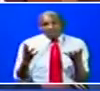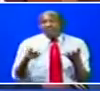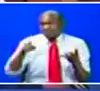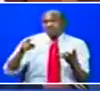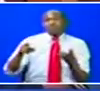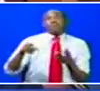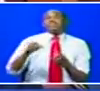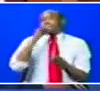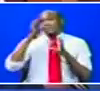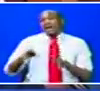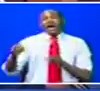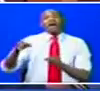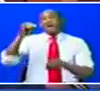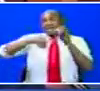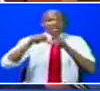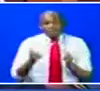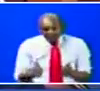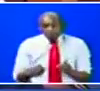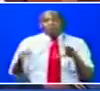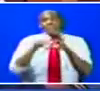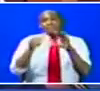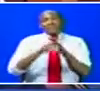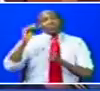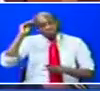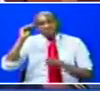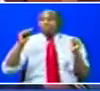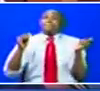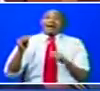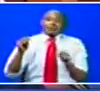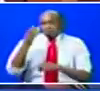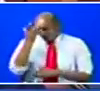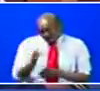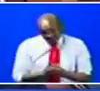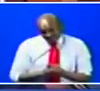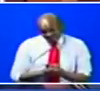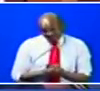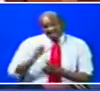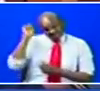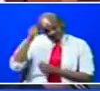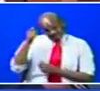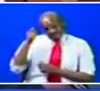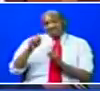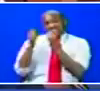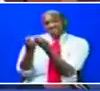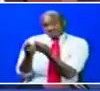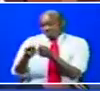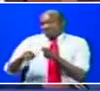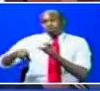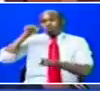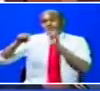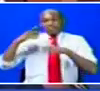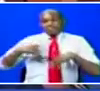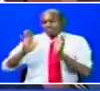elected a speaker, and the members have not been sworn in because Kenya has not